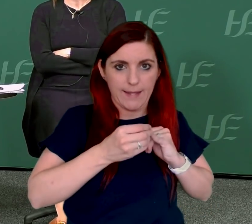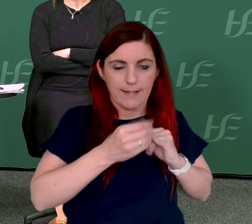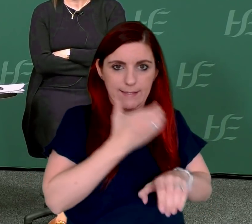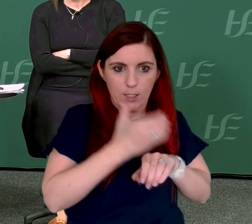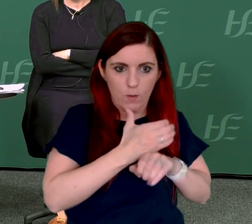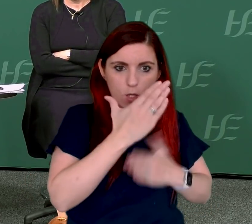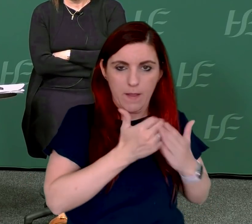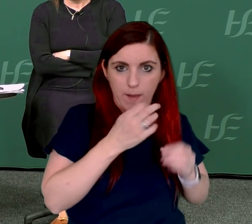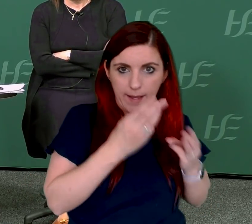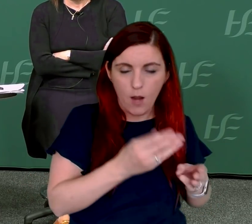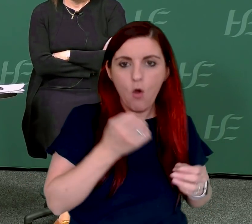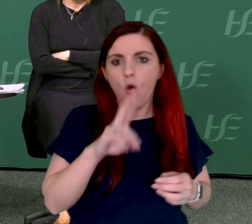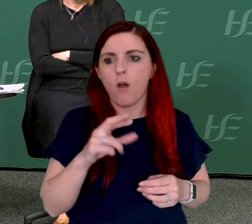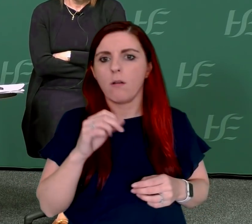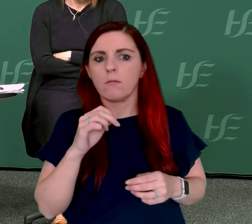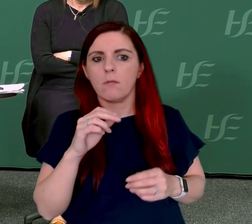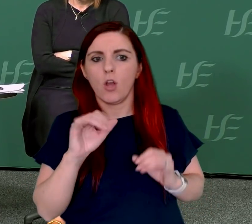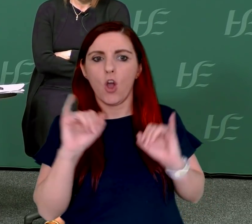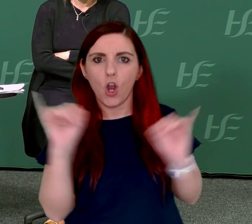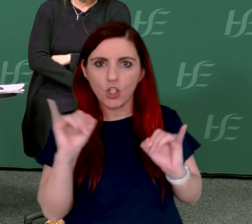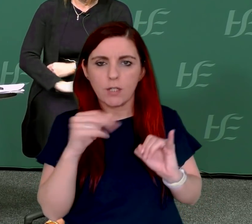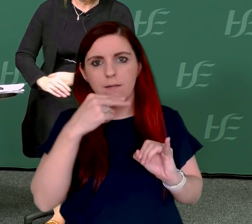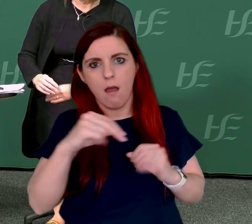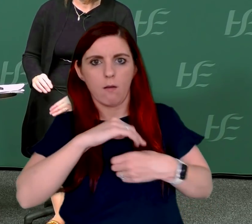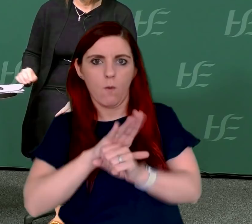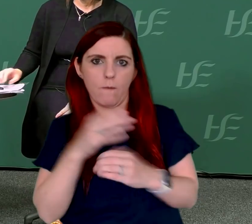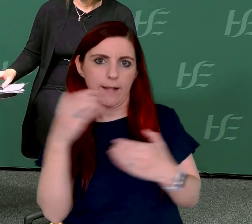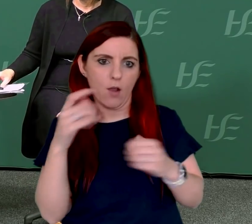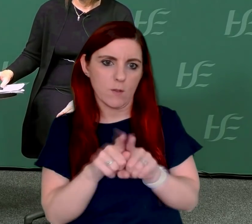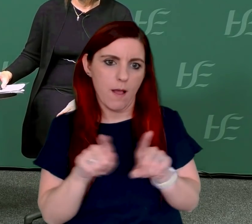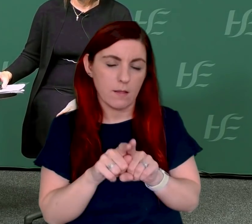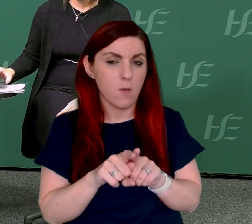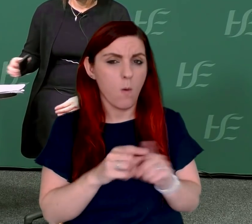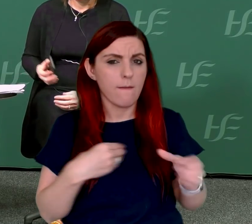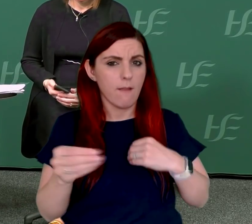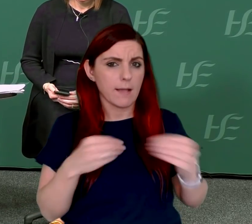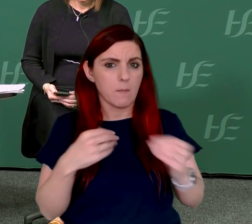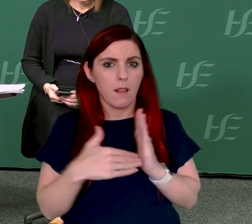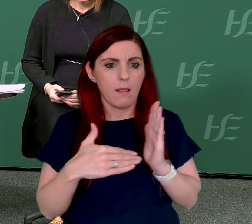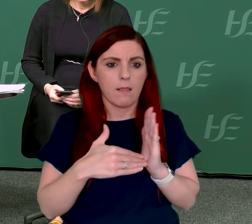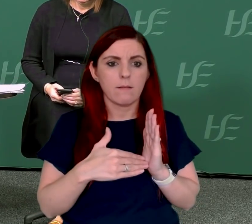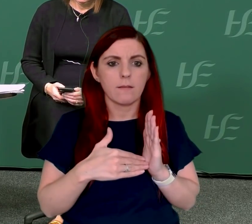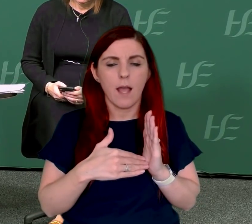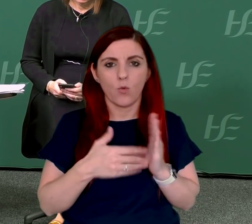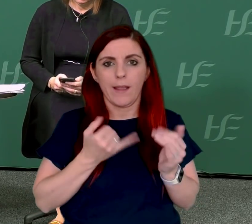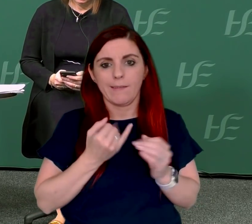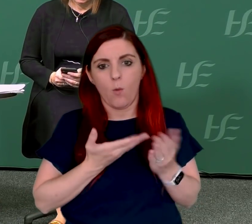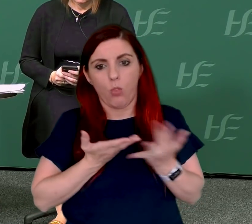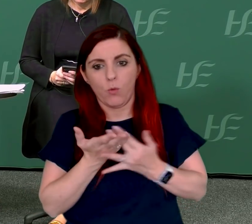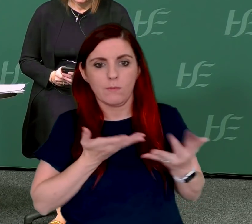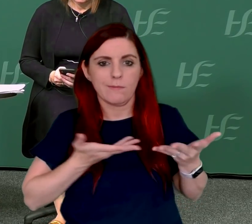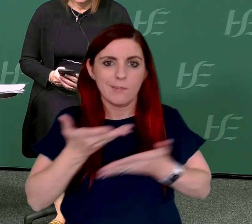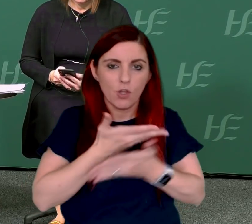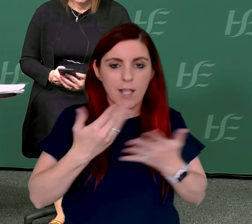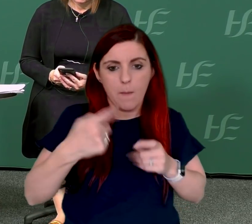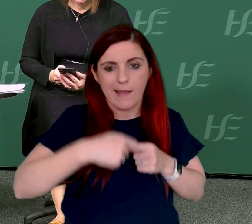or indeed urgent non-COVID care as well. So it's quite flexible in its use, and we're in discussions about a